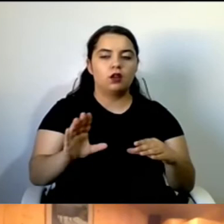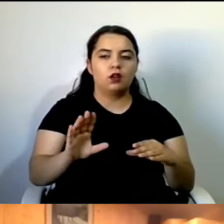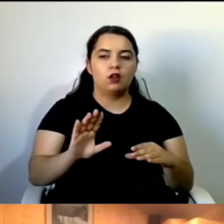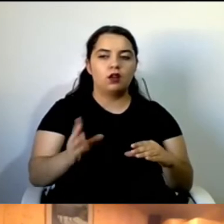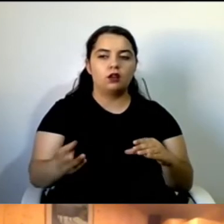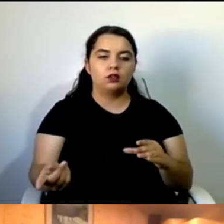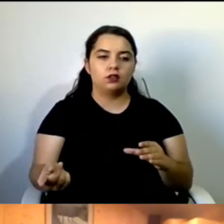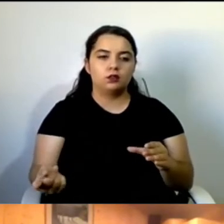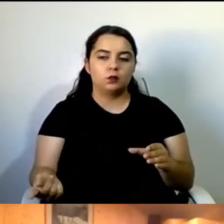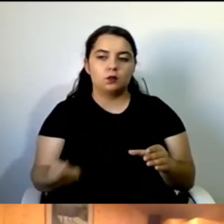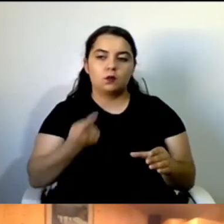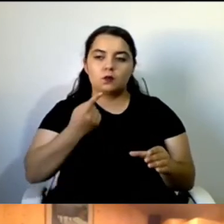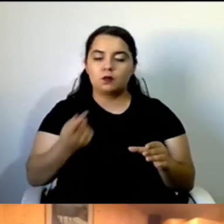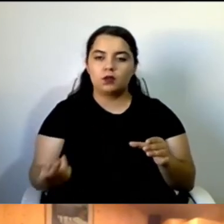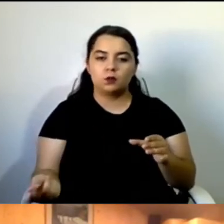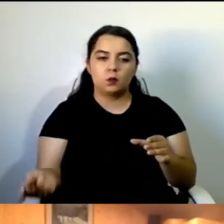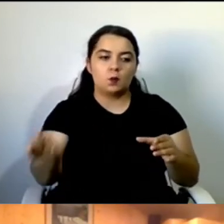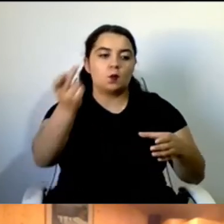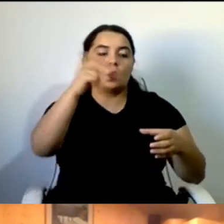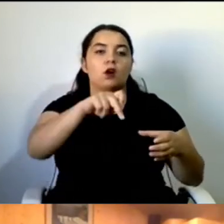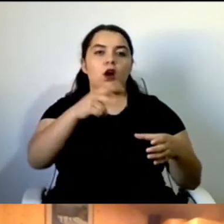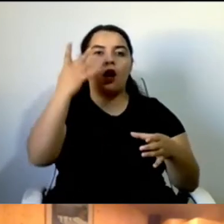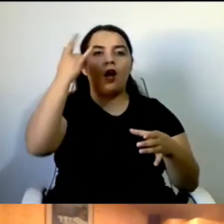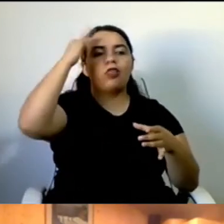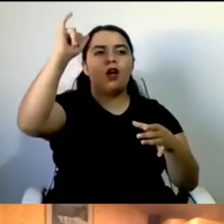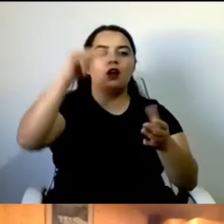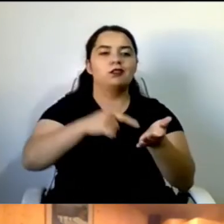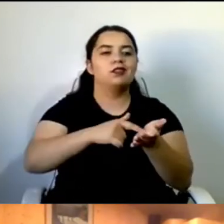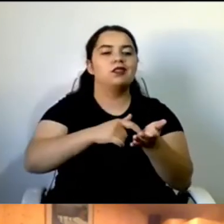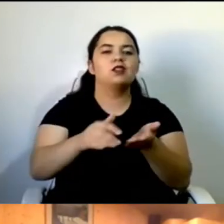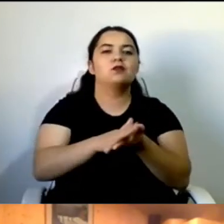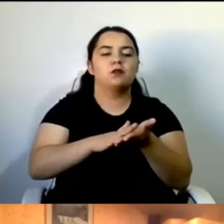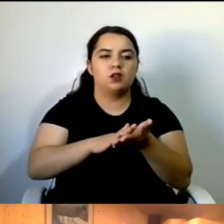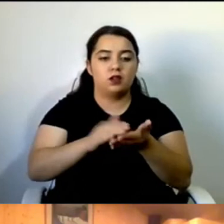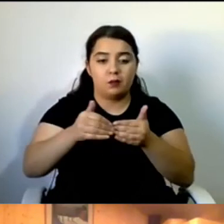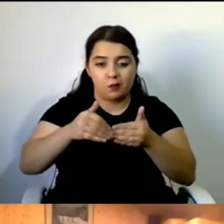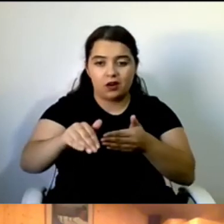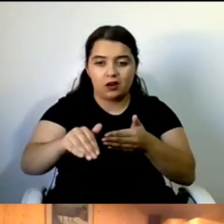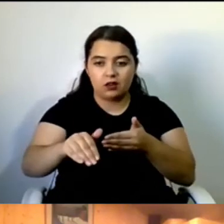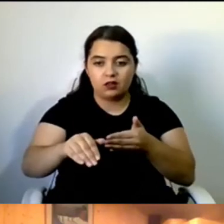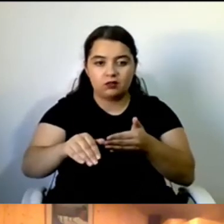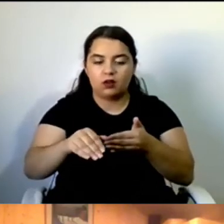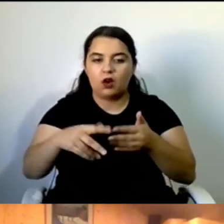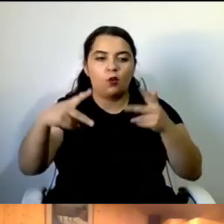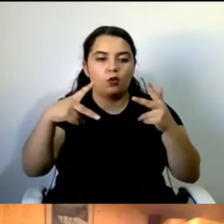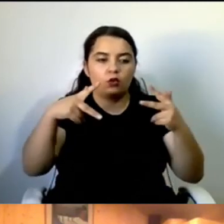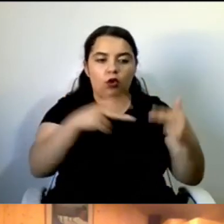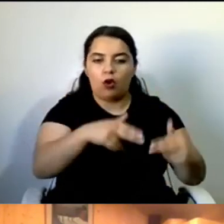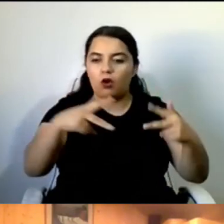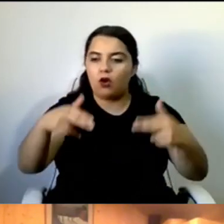it has escalated during the last 5 years. So that's how it